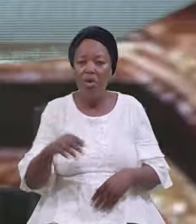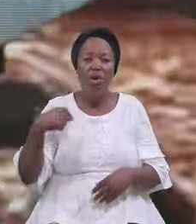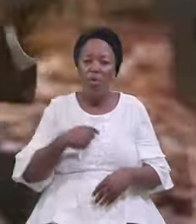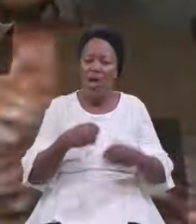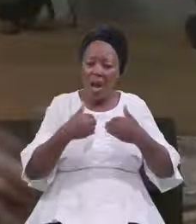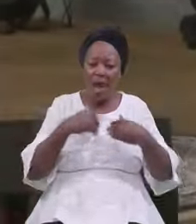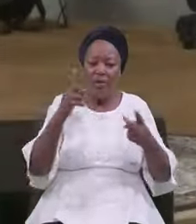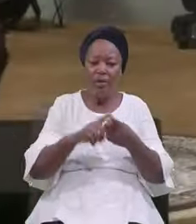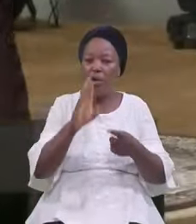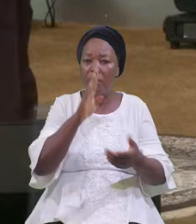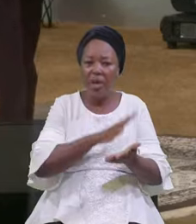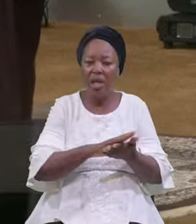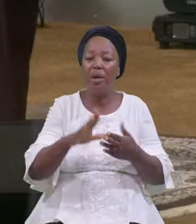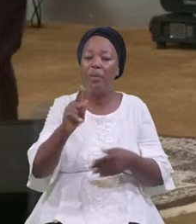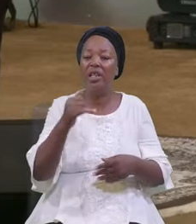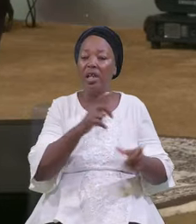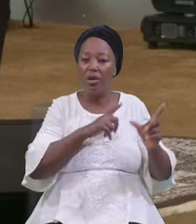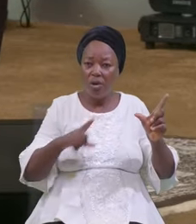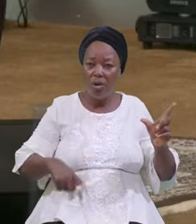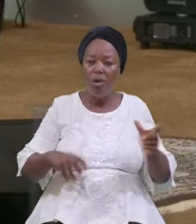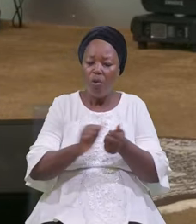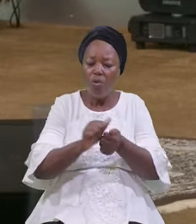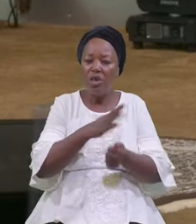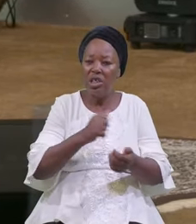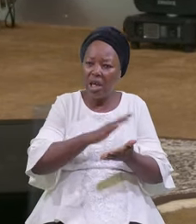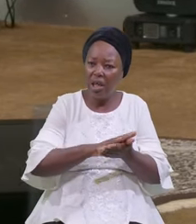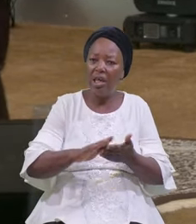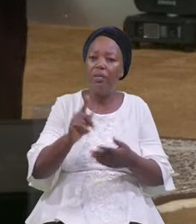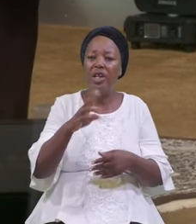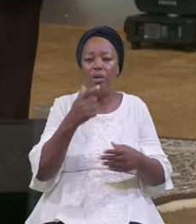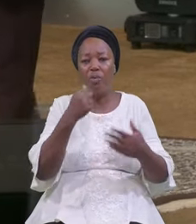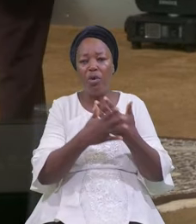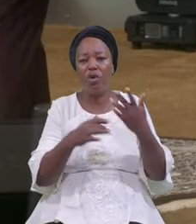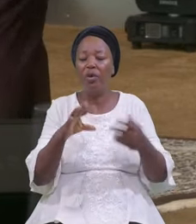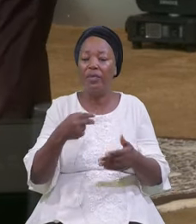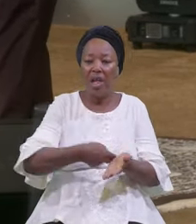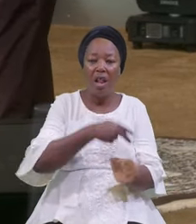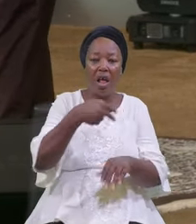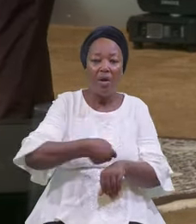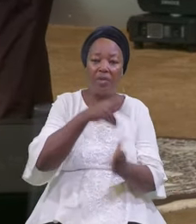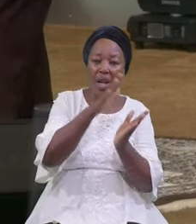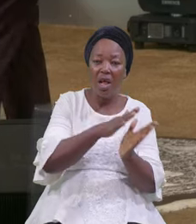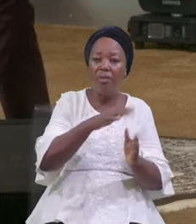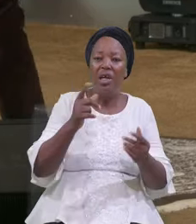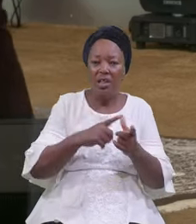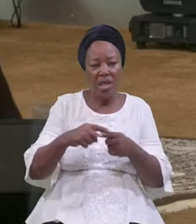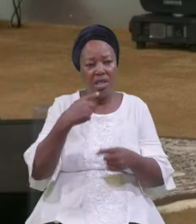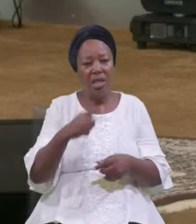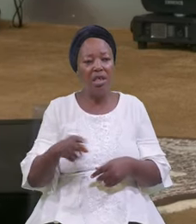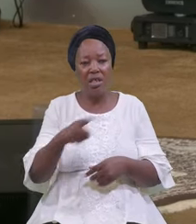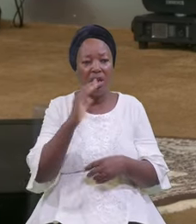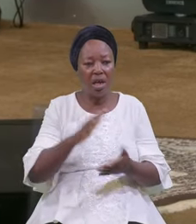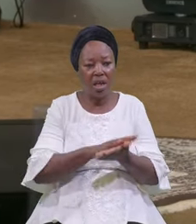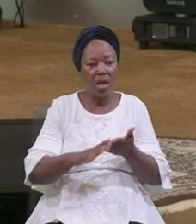to be cleansed by the Lord, washed and cleansed by the blood of the Lamb. It says, they shall cleanse